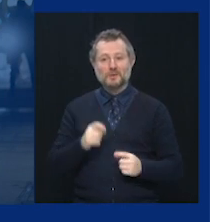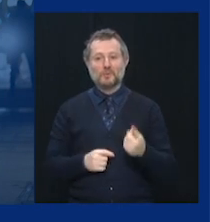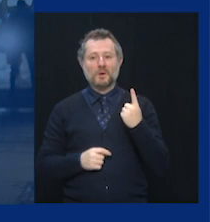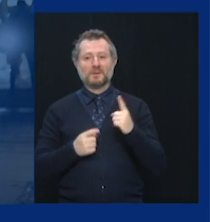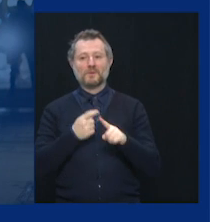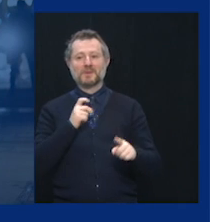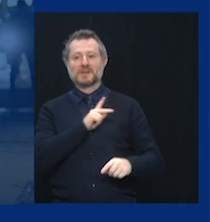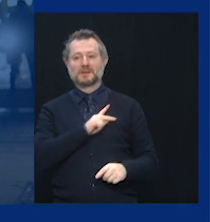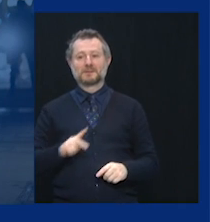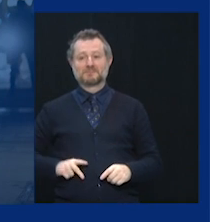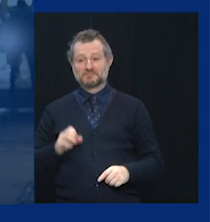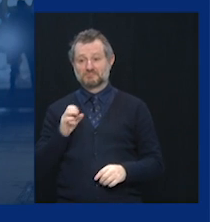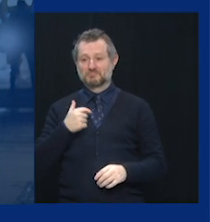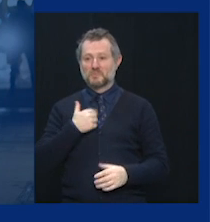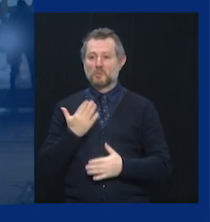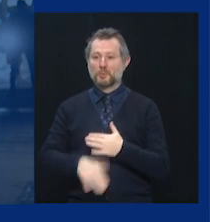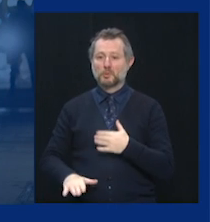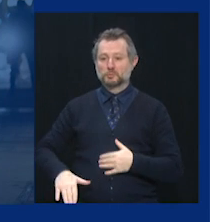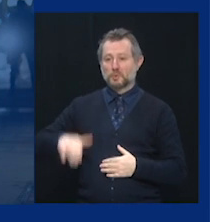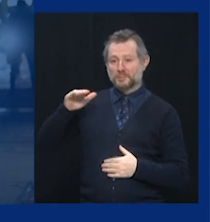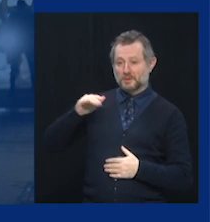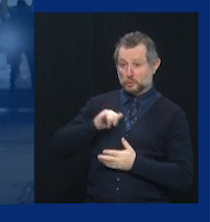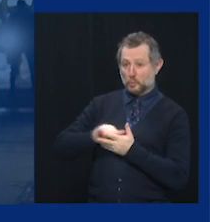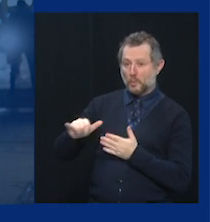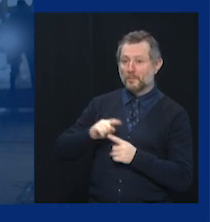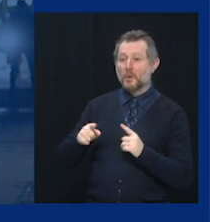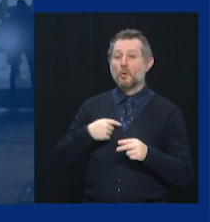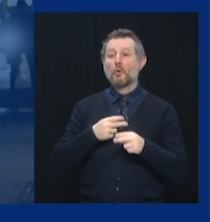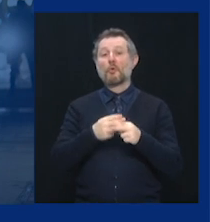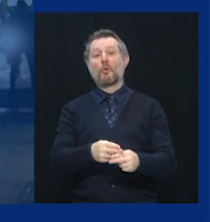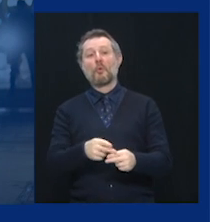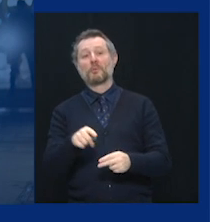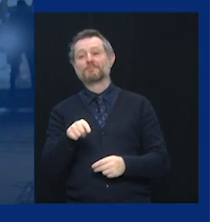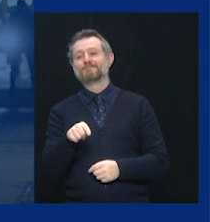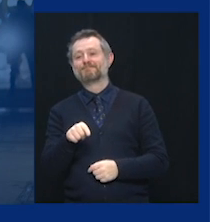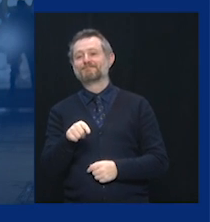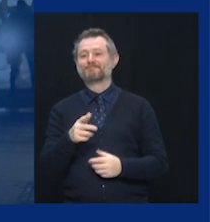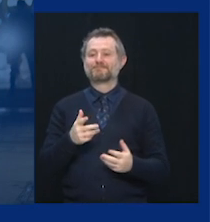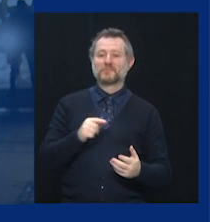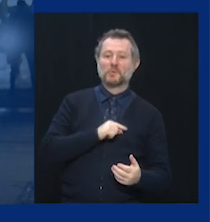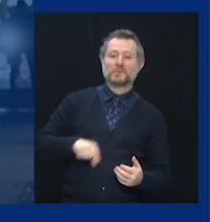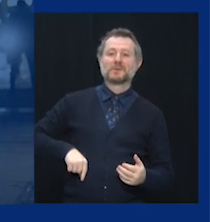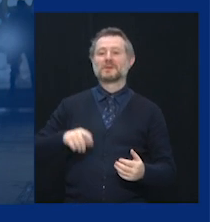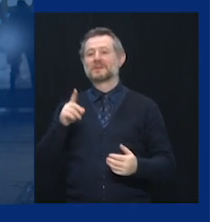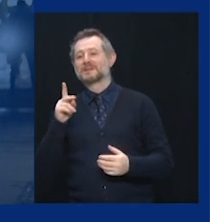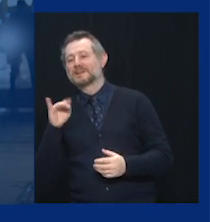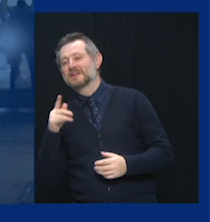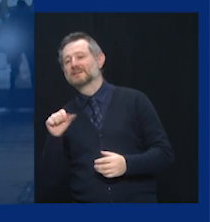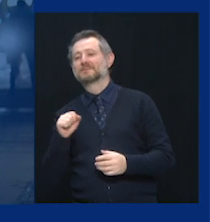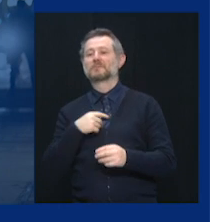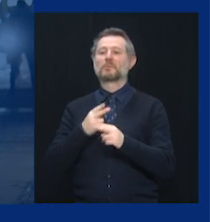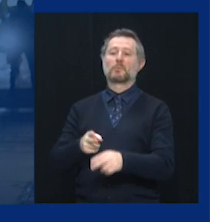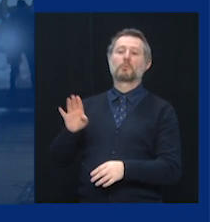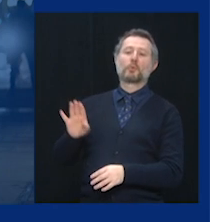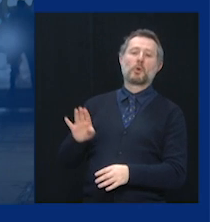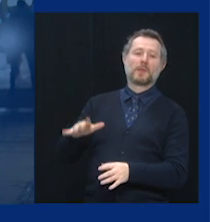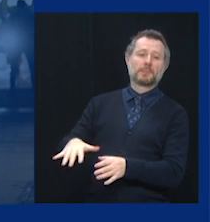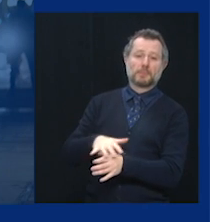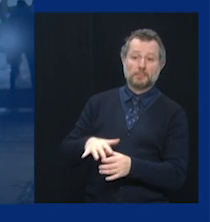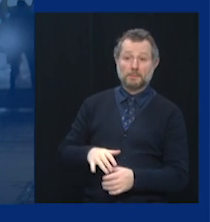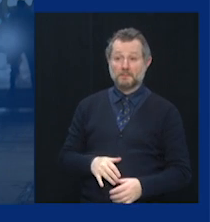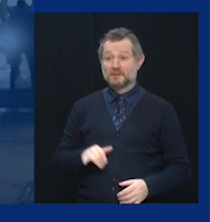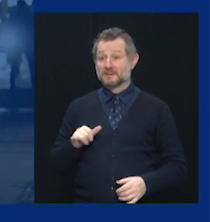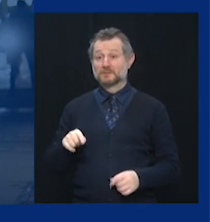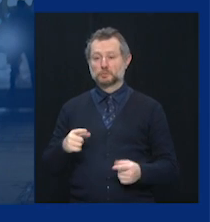New Yorker. I still call Kings Brooklyn. So we adjust, right? We're in a